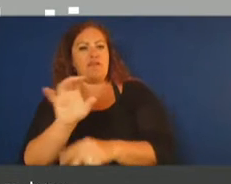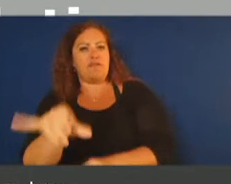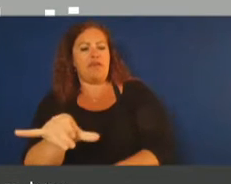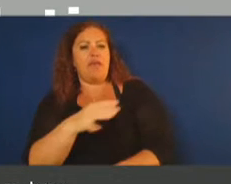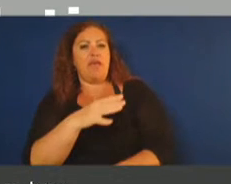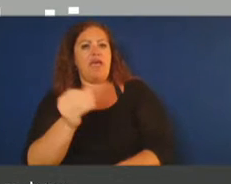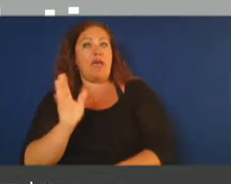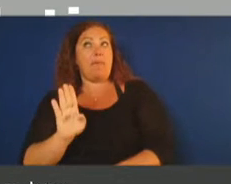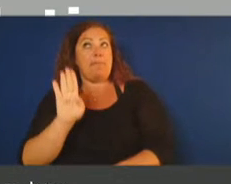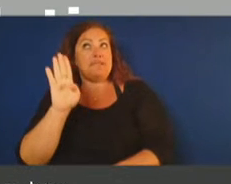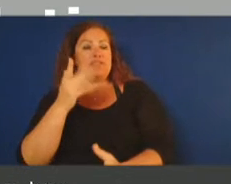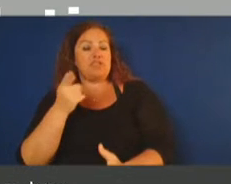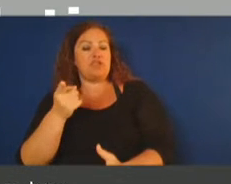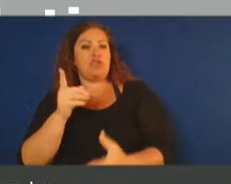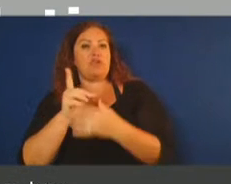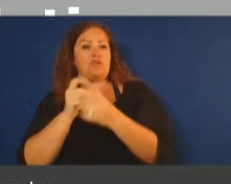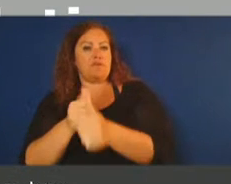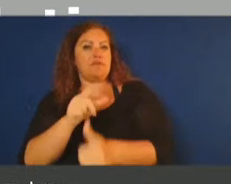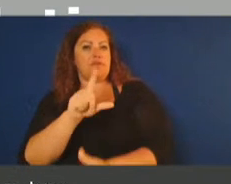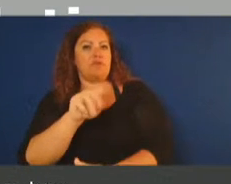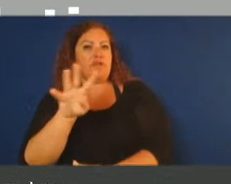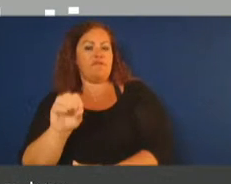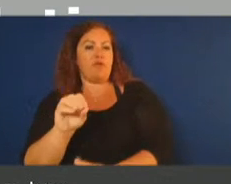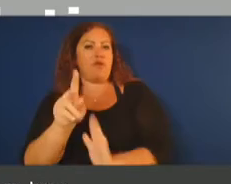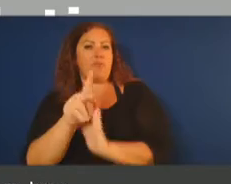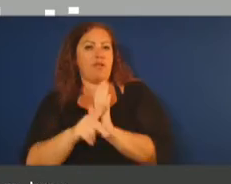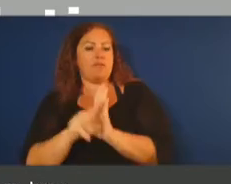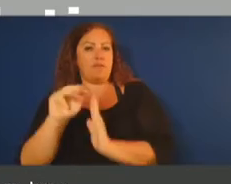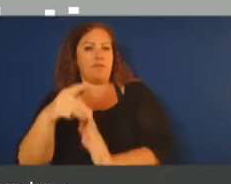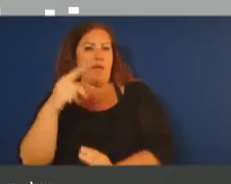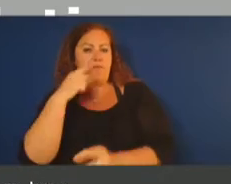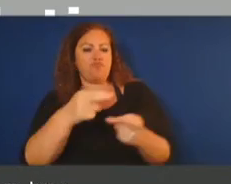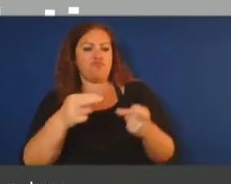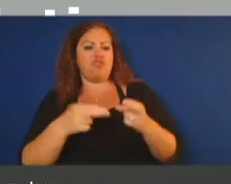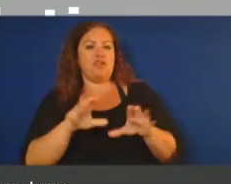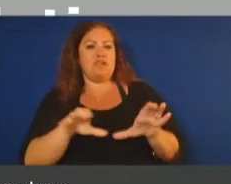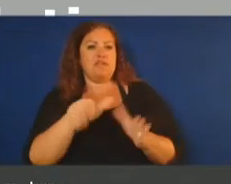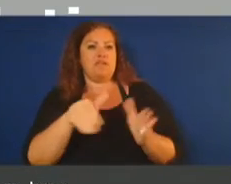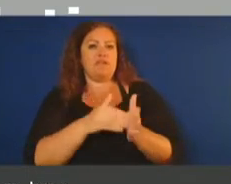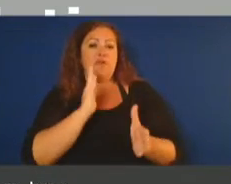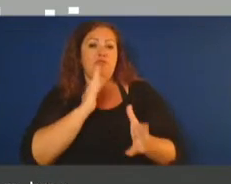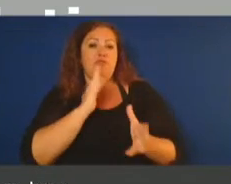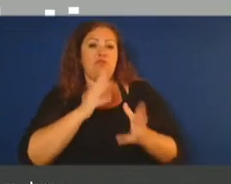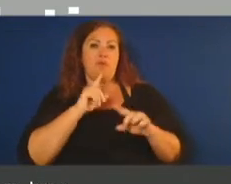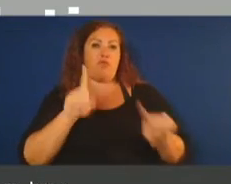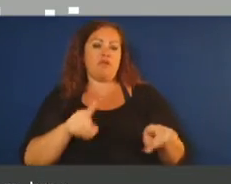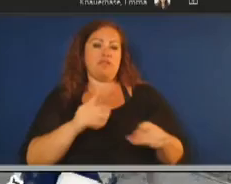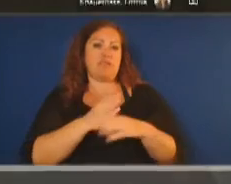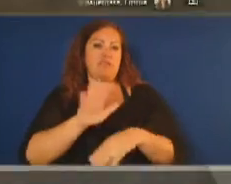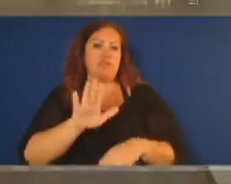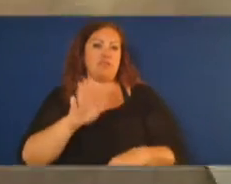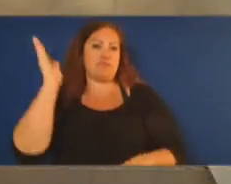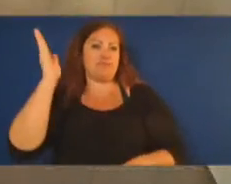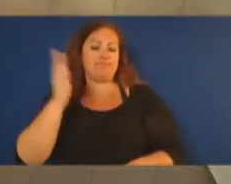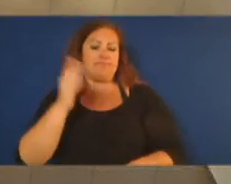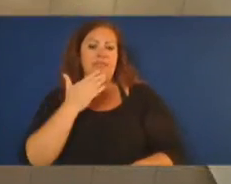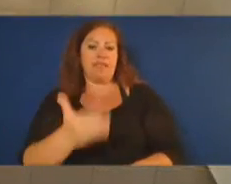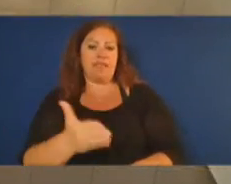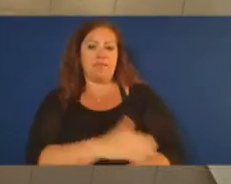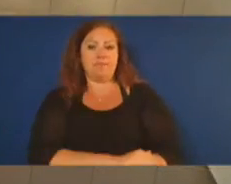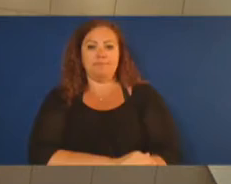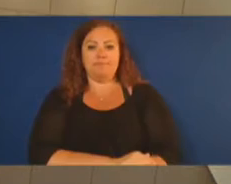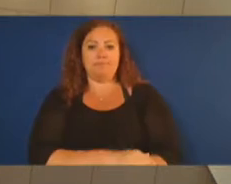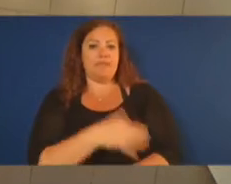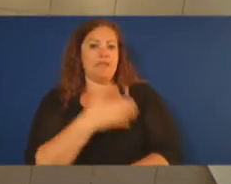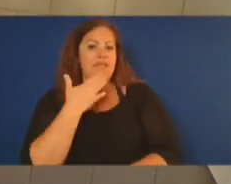is consistent with with the 2040 policy map recommendation for regional activity center and we will take any questions following the petitioner's presentation thank you thank you very much Mr